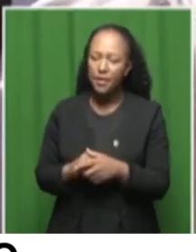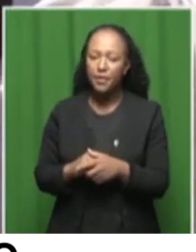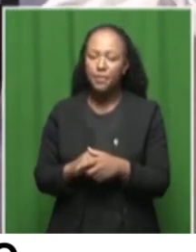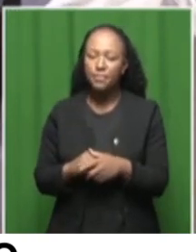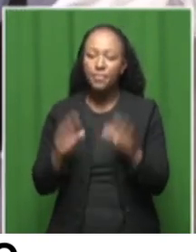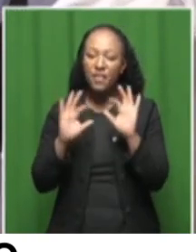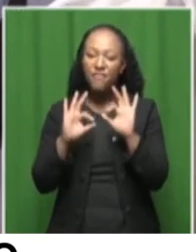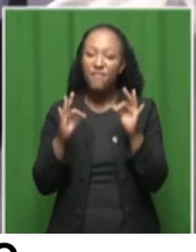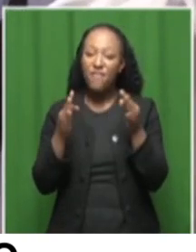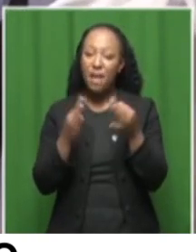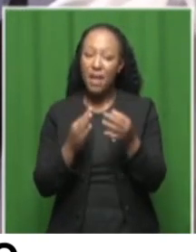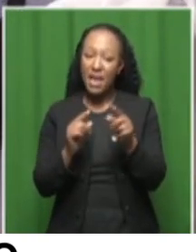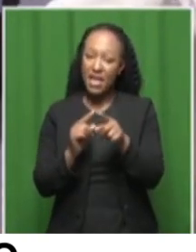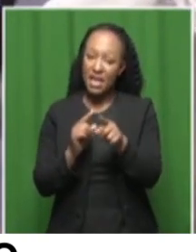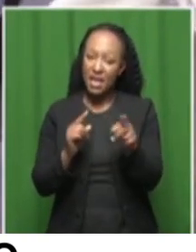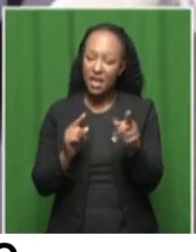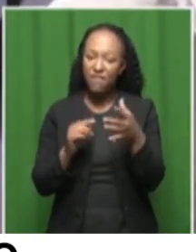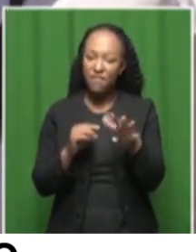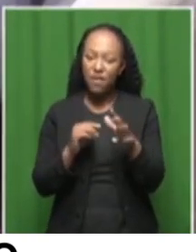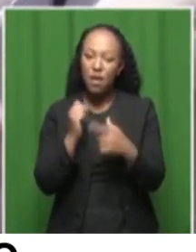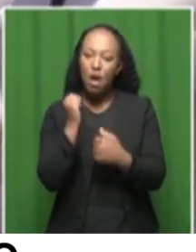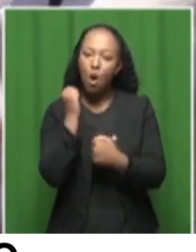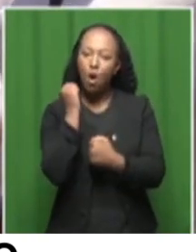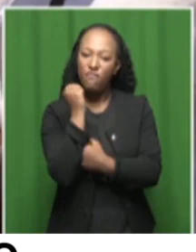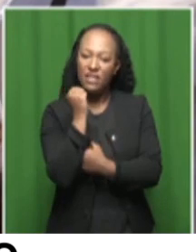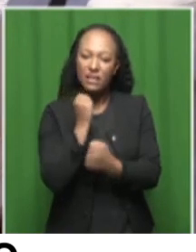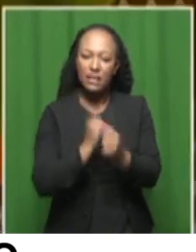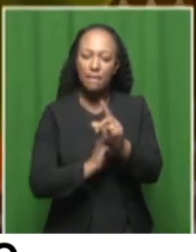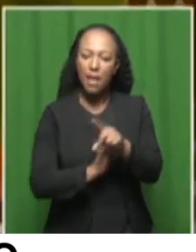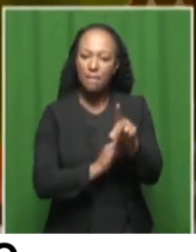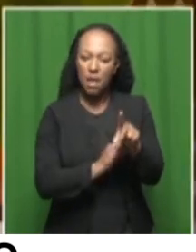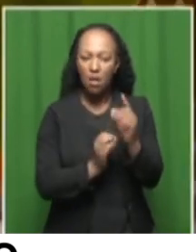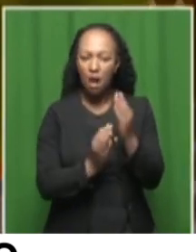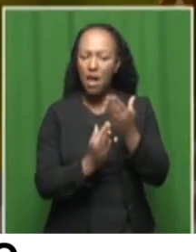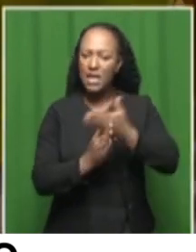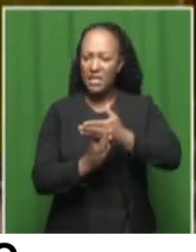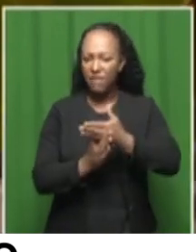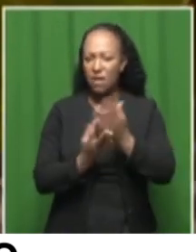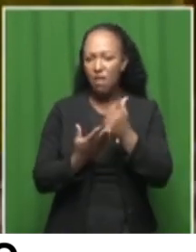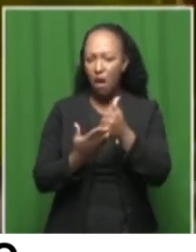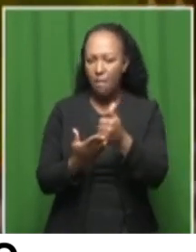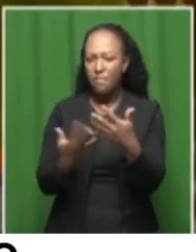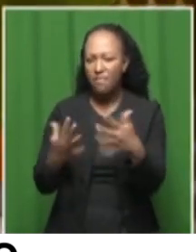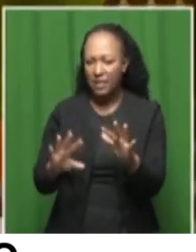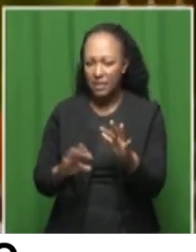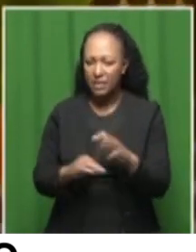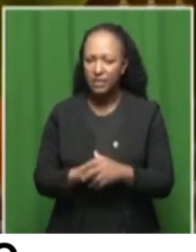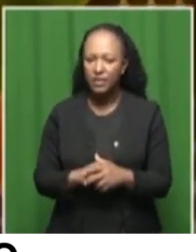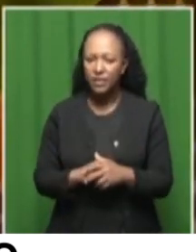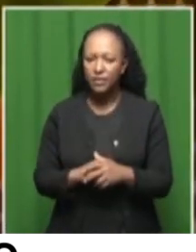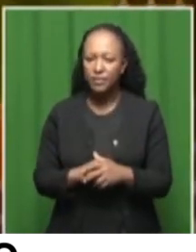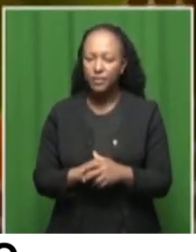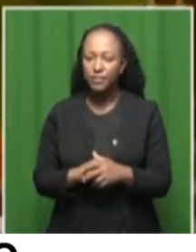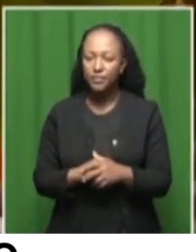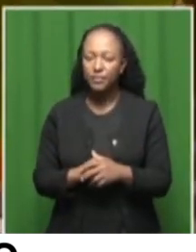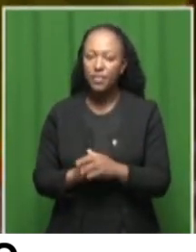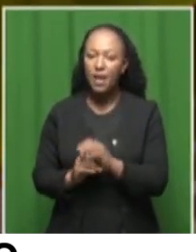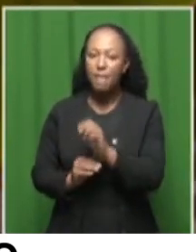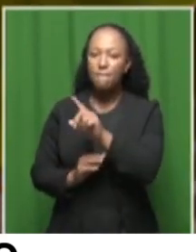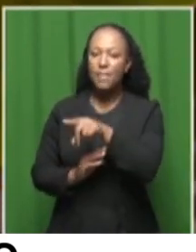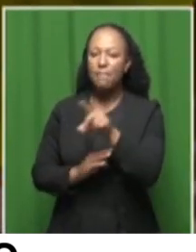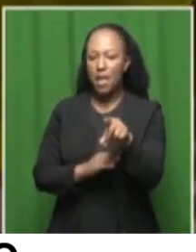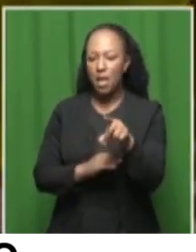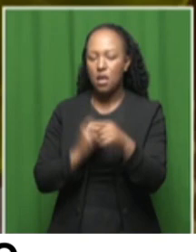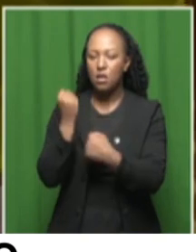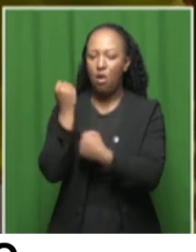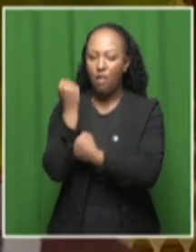is relieved that the Public Protector's Office intervened. Well, the Public Protector said they are still investigating the case and